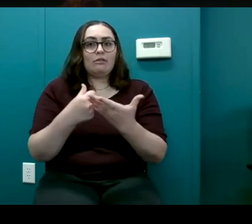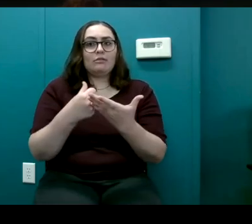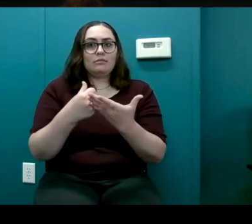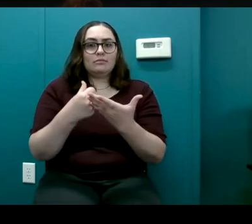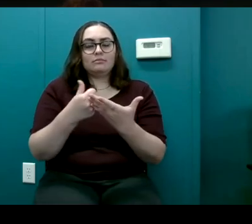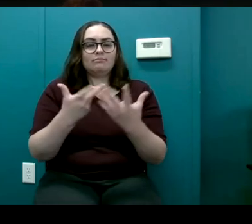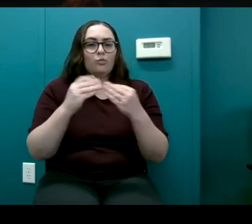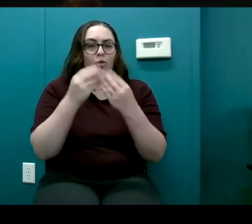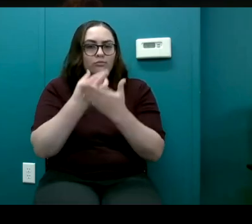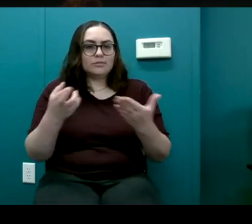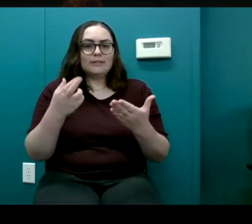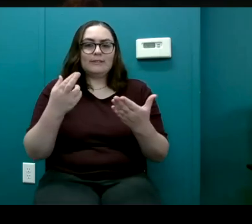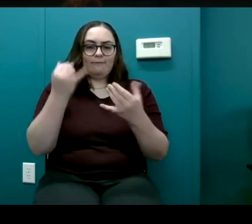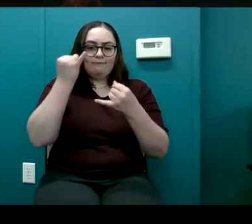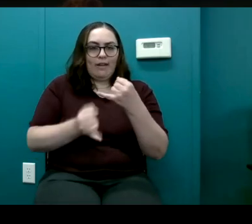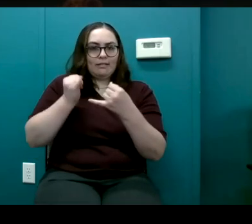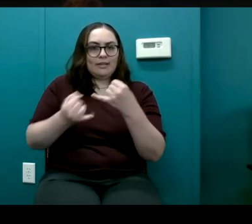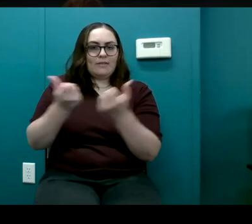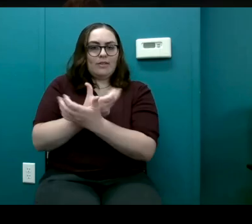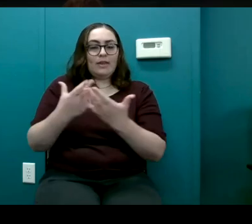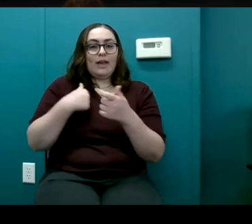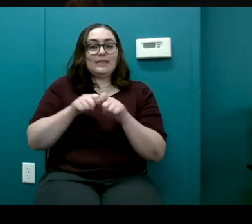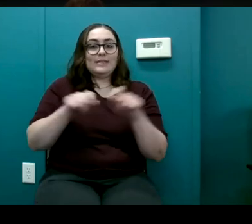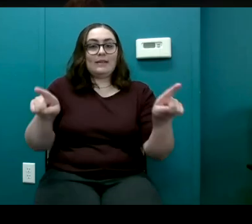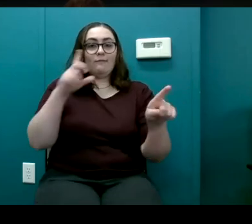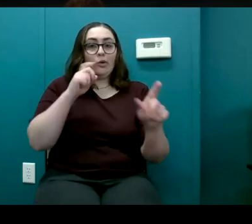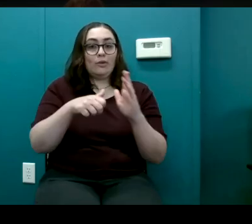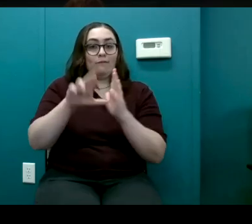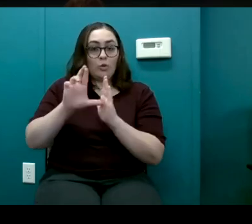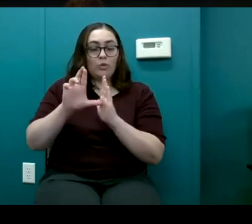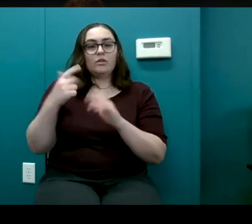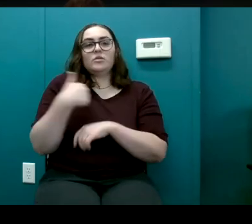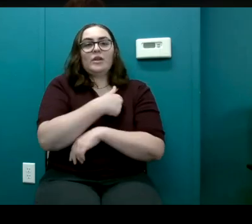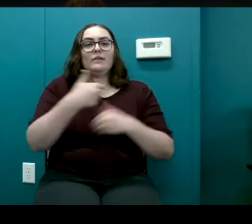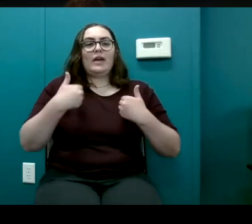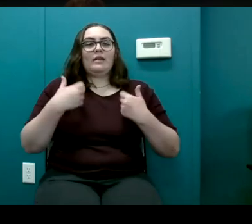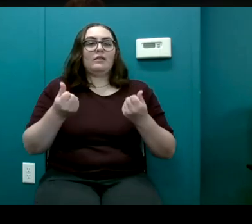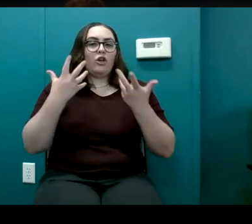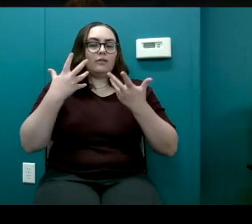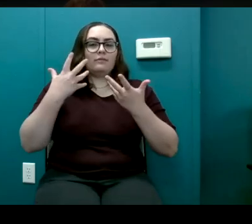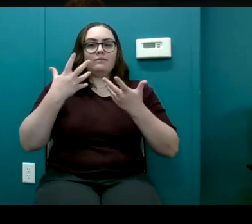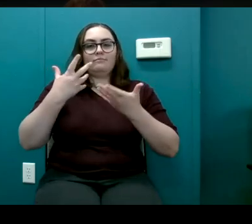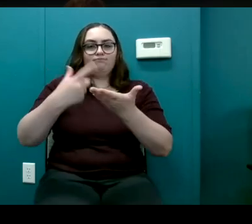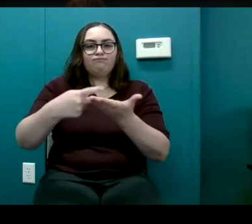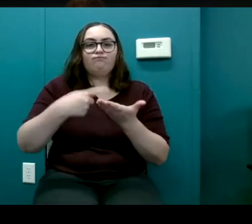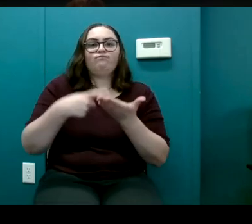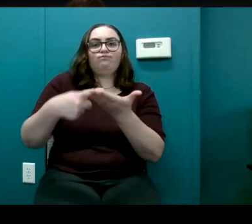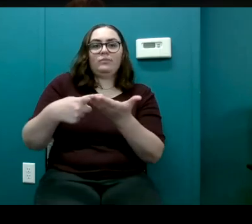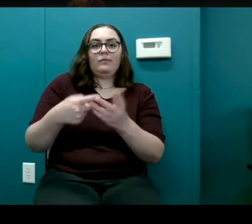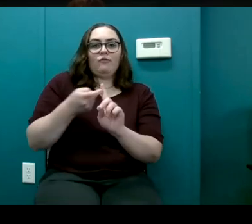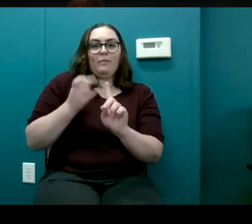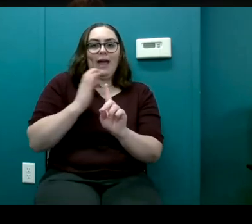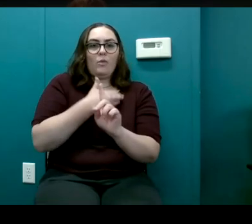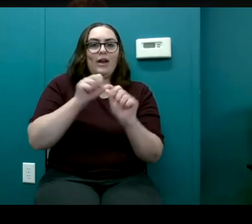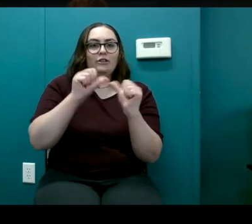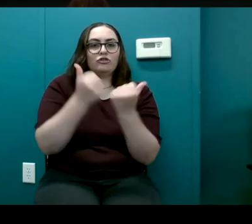finalized, I sent it out again for review. So we have had a lot of input from our department or our agency to make sure that this